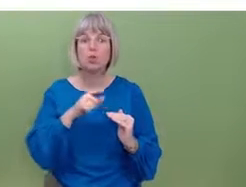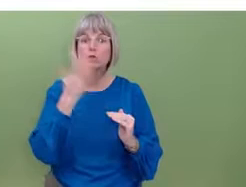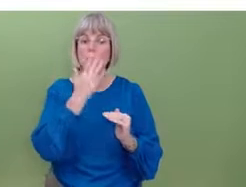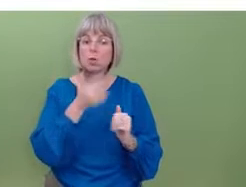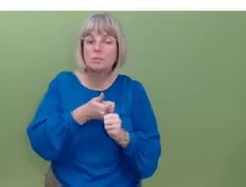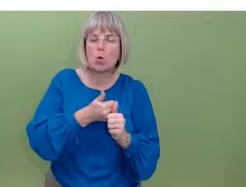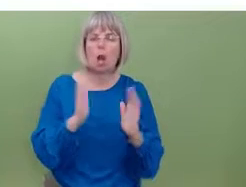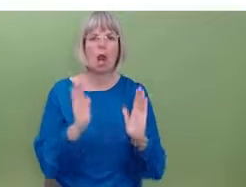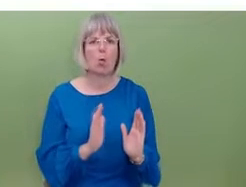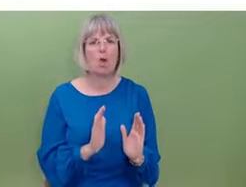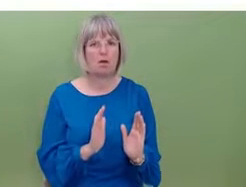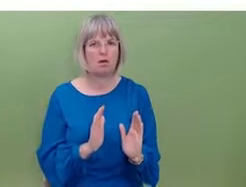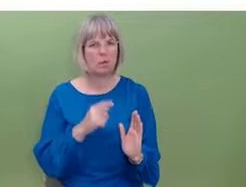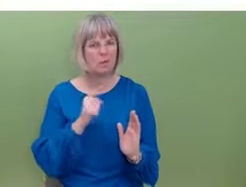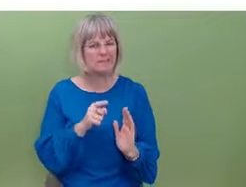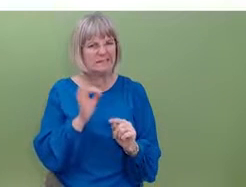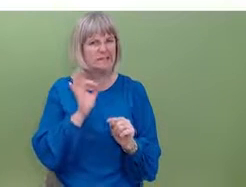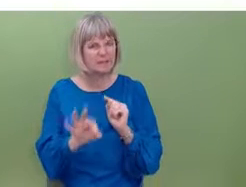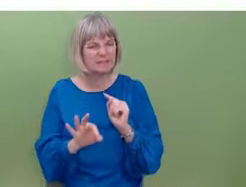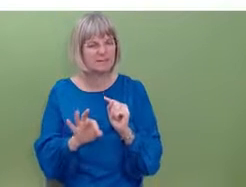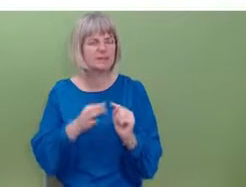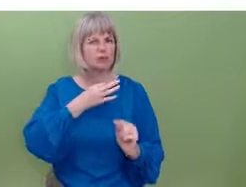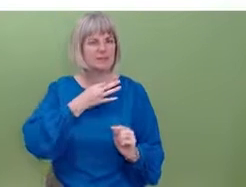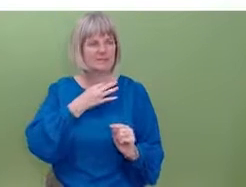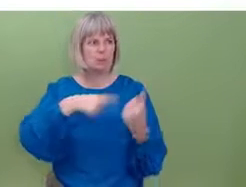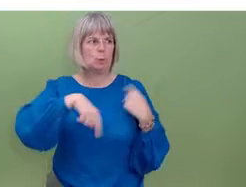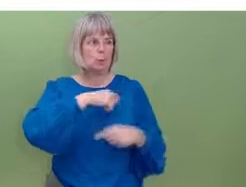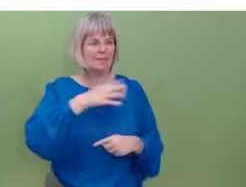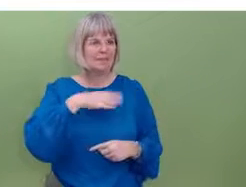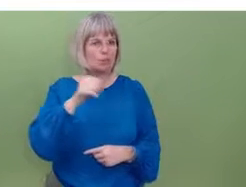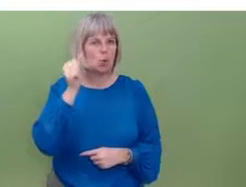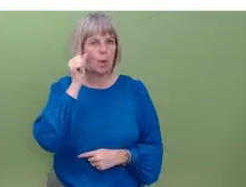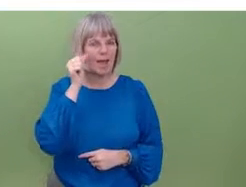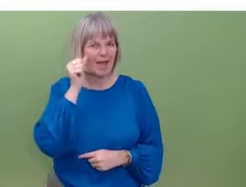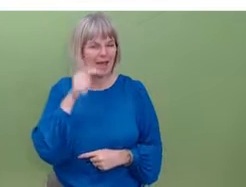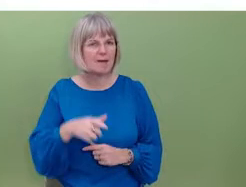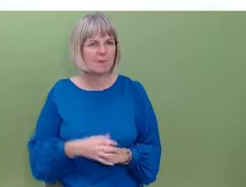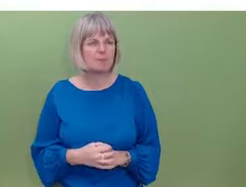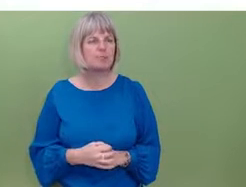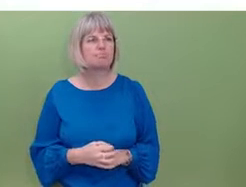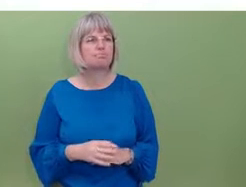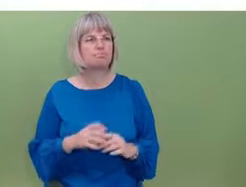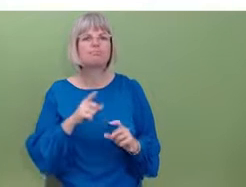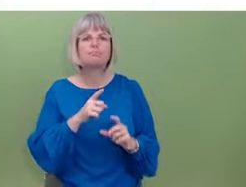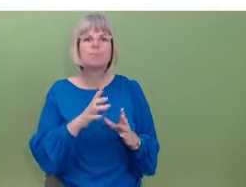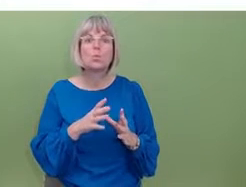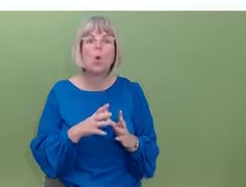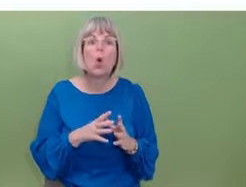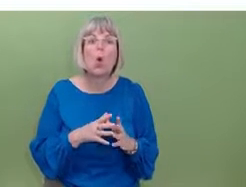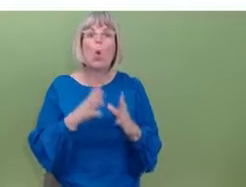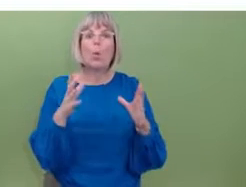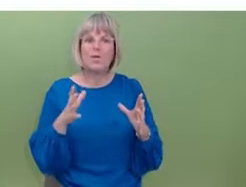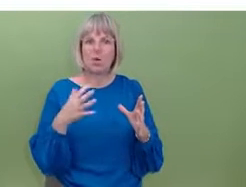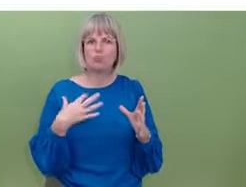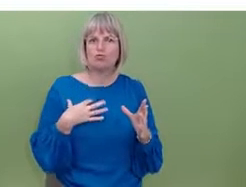risk issue that we have to be aware of. Again, the overrepresentation in the older age group of